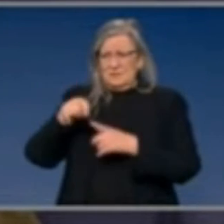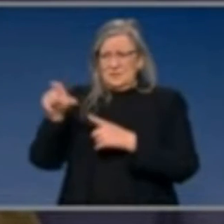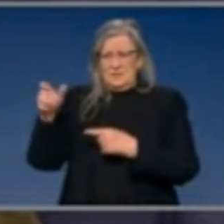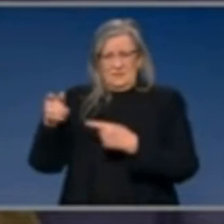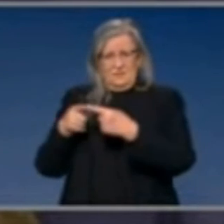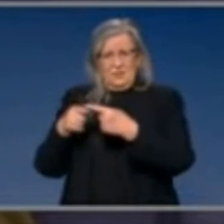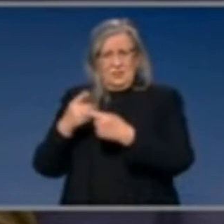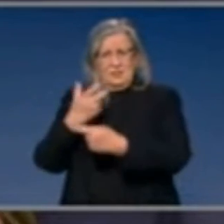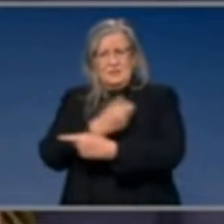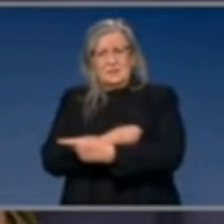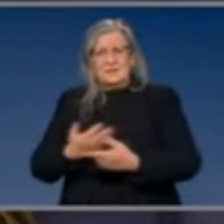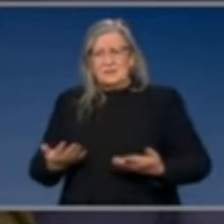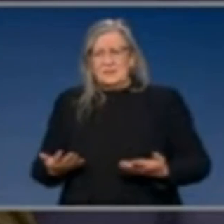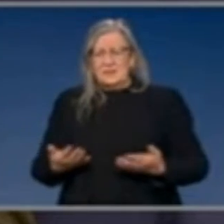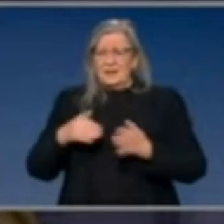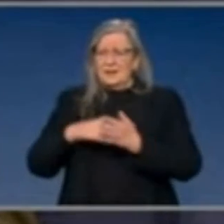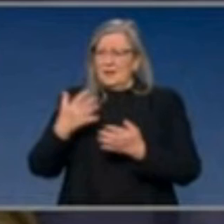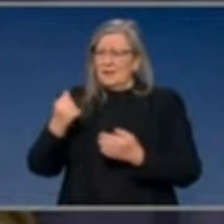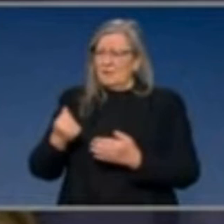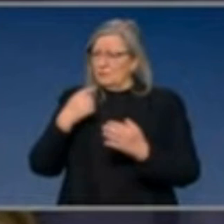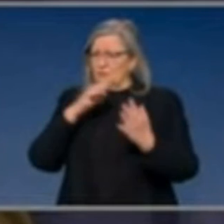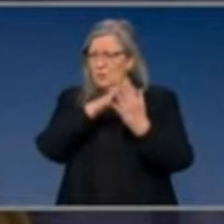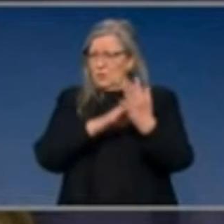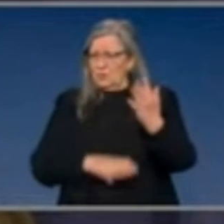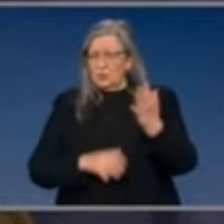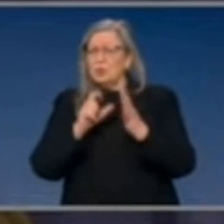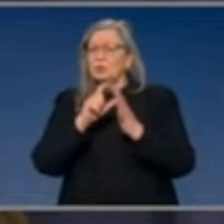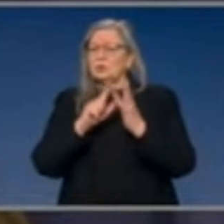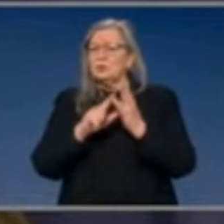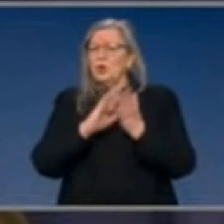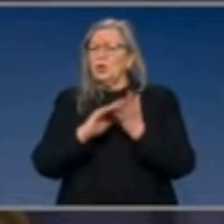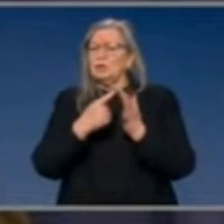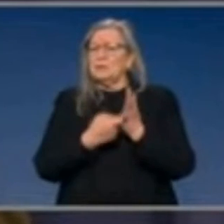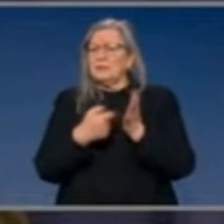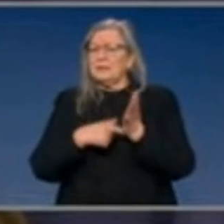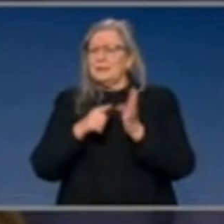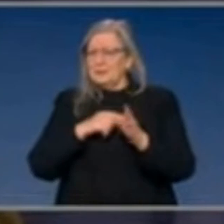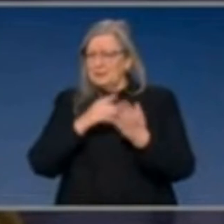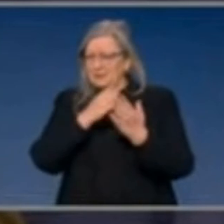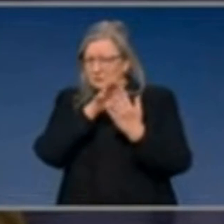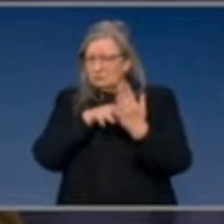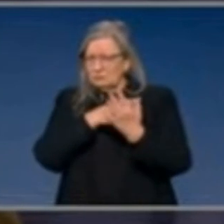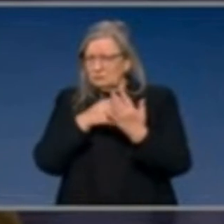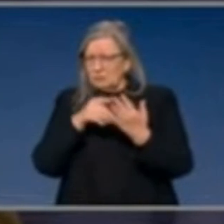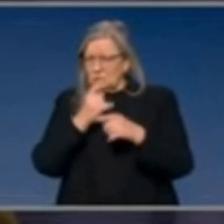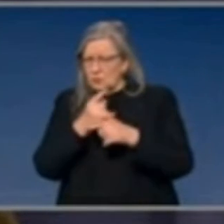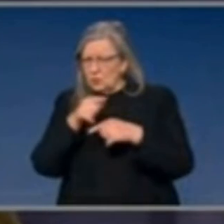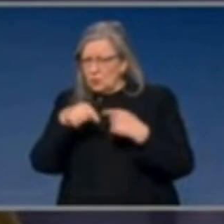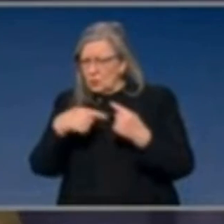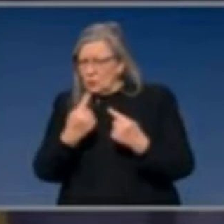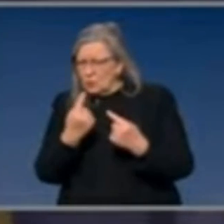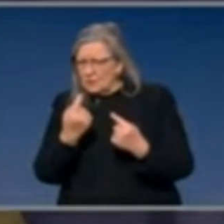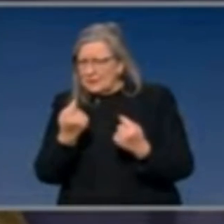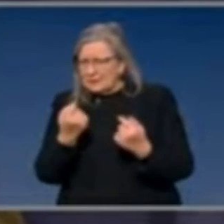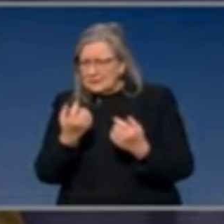had the Doherty modelling now, which has raised the prominence of the high transmissibility groups. So we've worked within supply to bring in